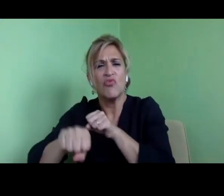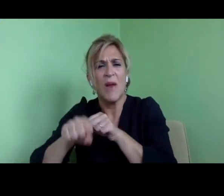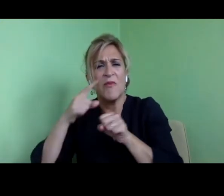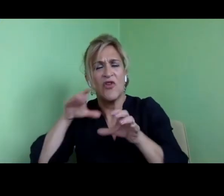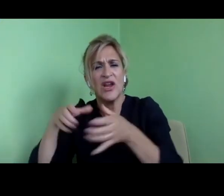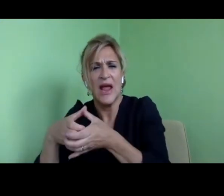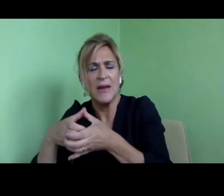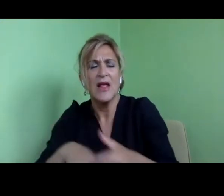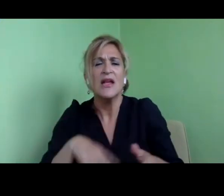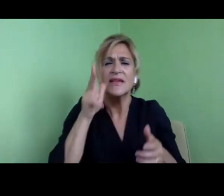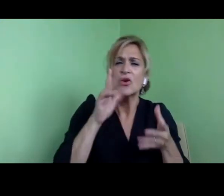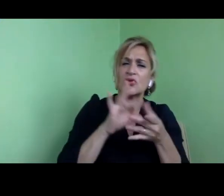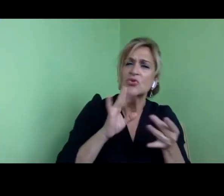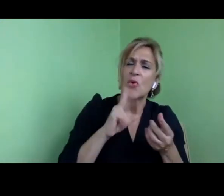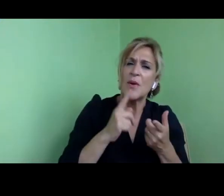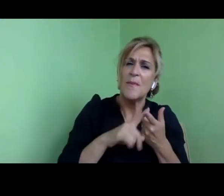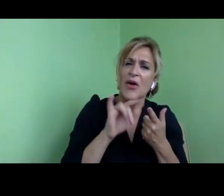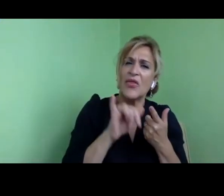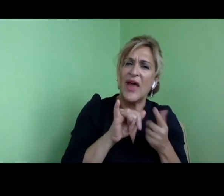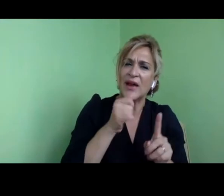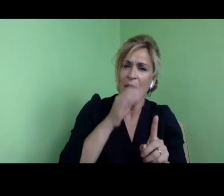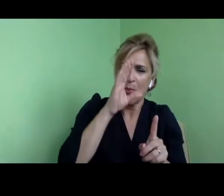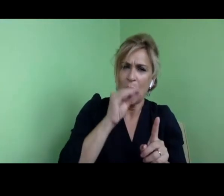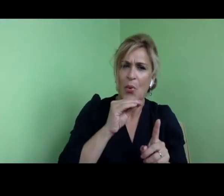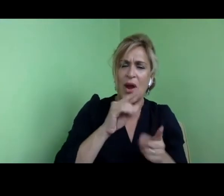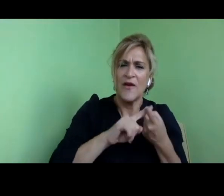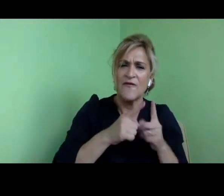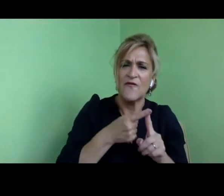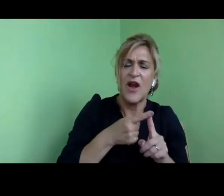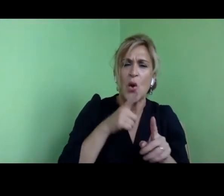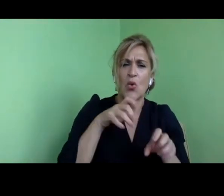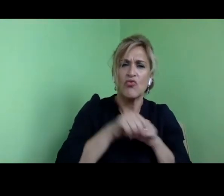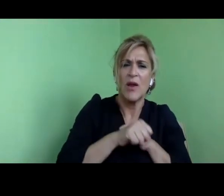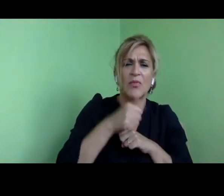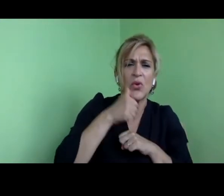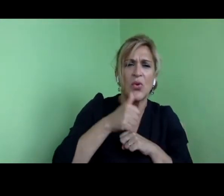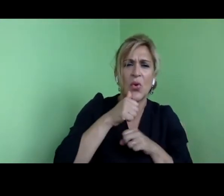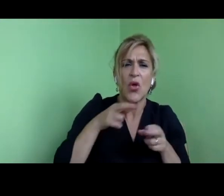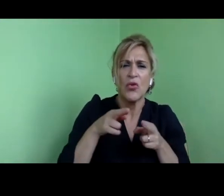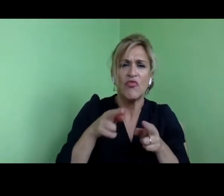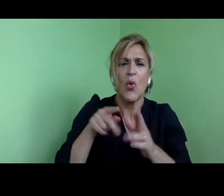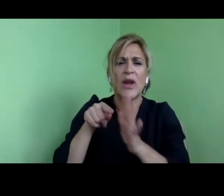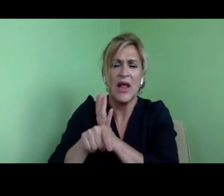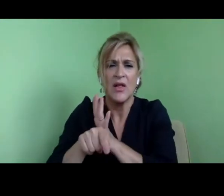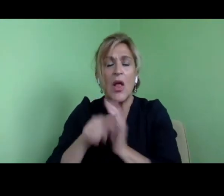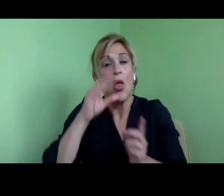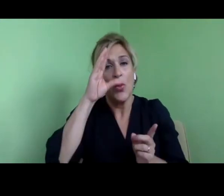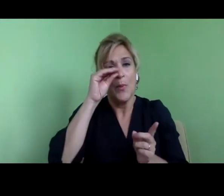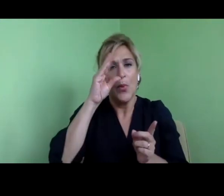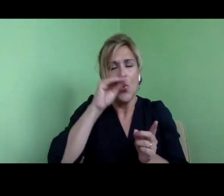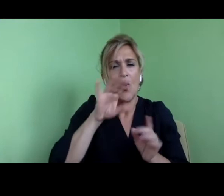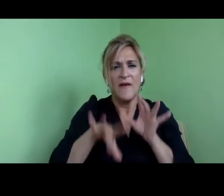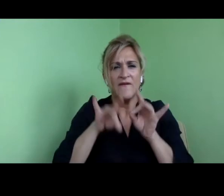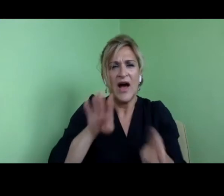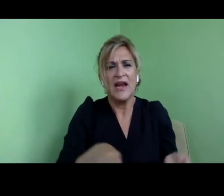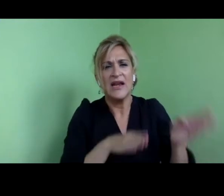A boy and his friend rape a girl on the road, they kill her. The boy eventually returns to turn her over and discovers the